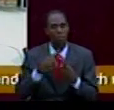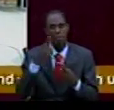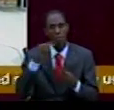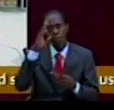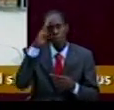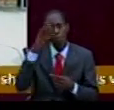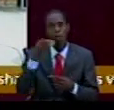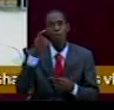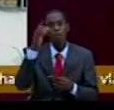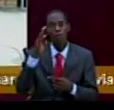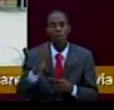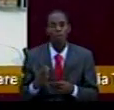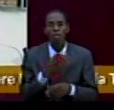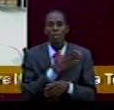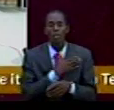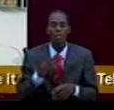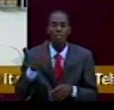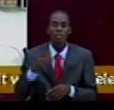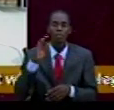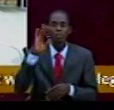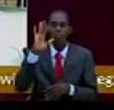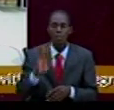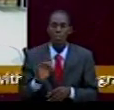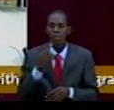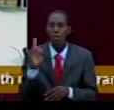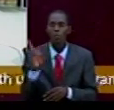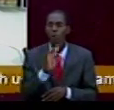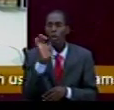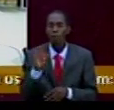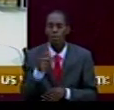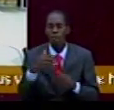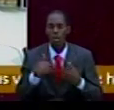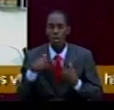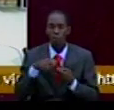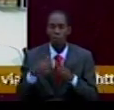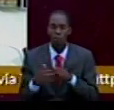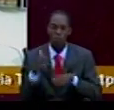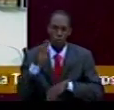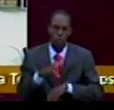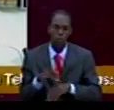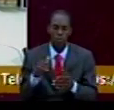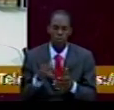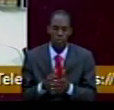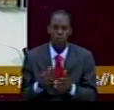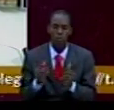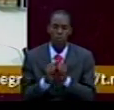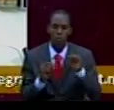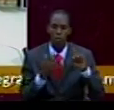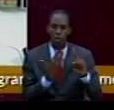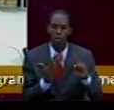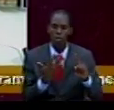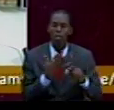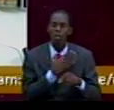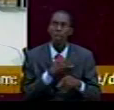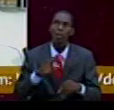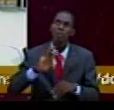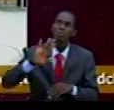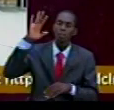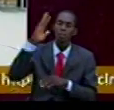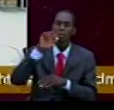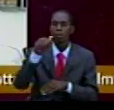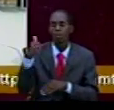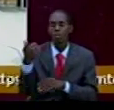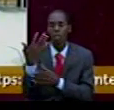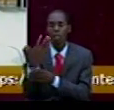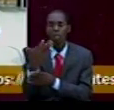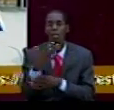the GS said, wherever you have challenge, place your hand there and raise the other one up, and he obeyed. At the last amen, the